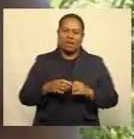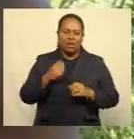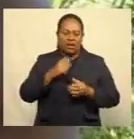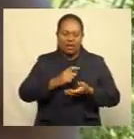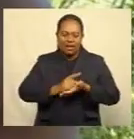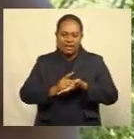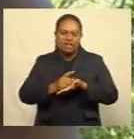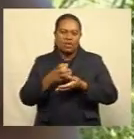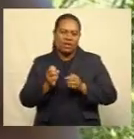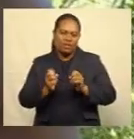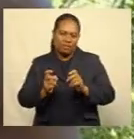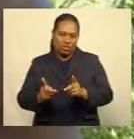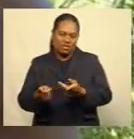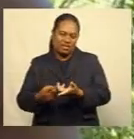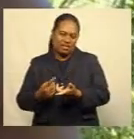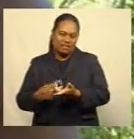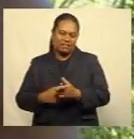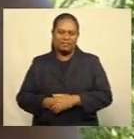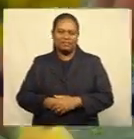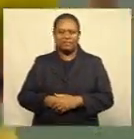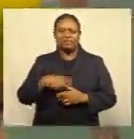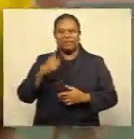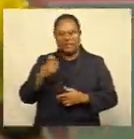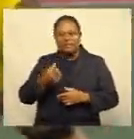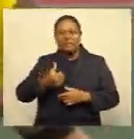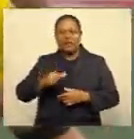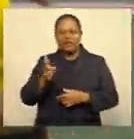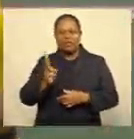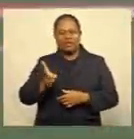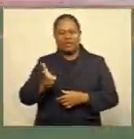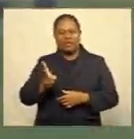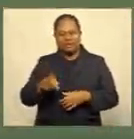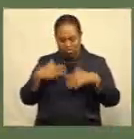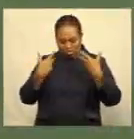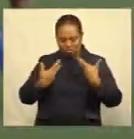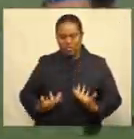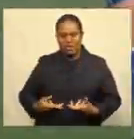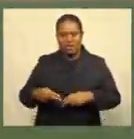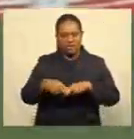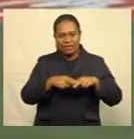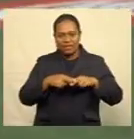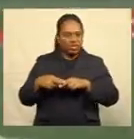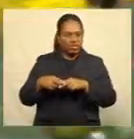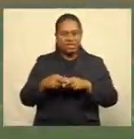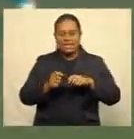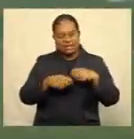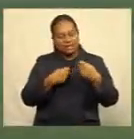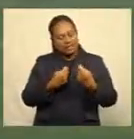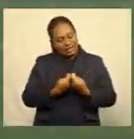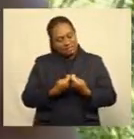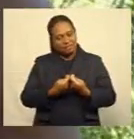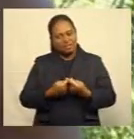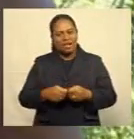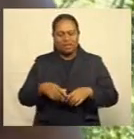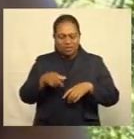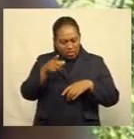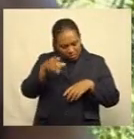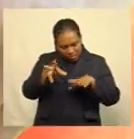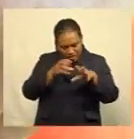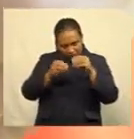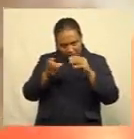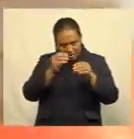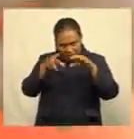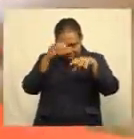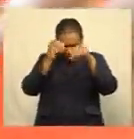If given the chance at wearing the white jersey, I am always ready. I have learned from my mistake, trying to better myself because I know